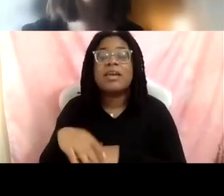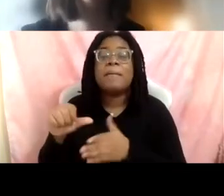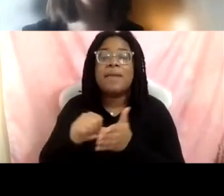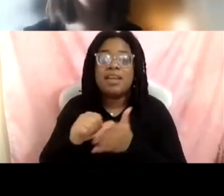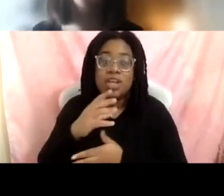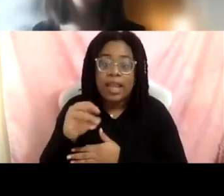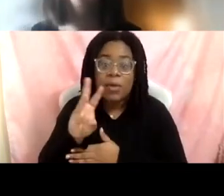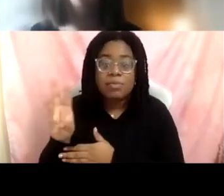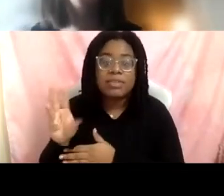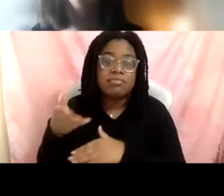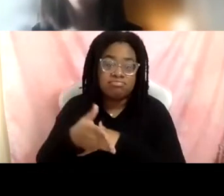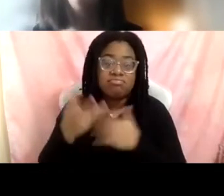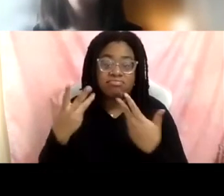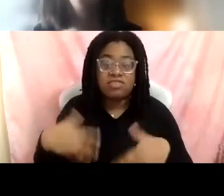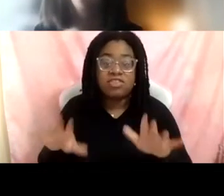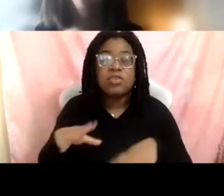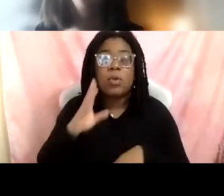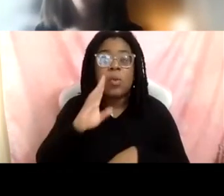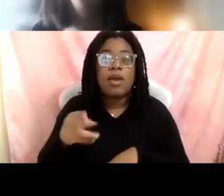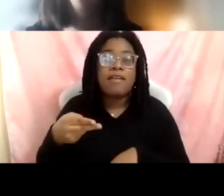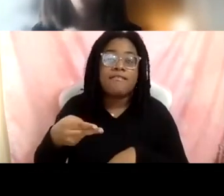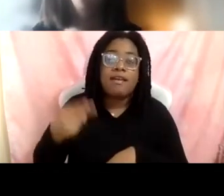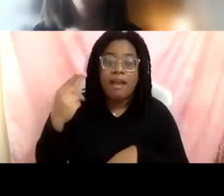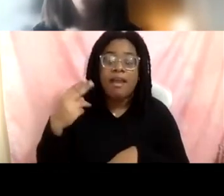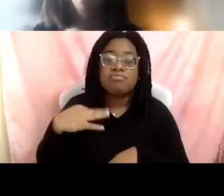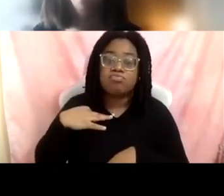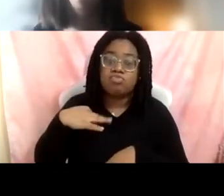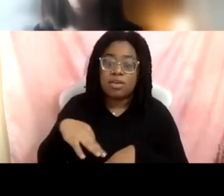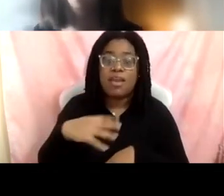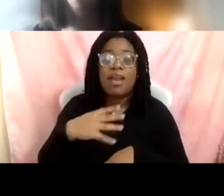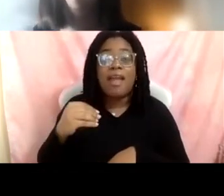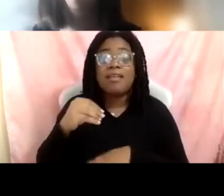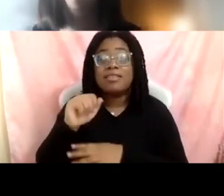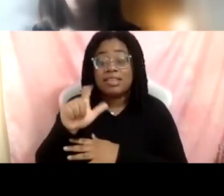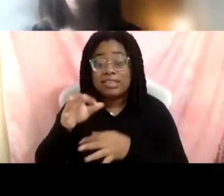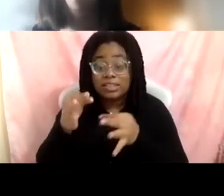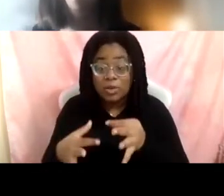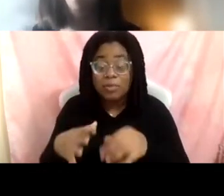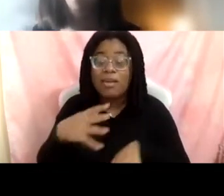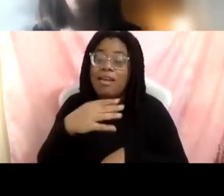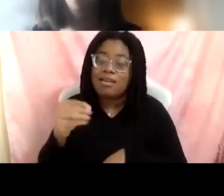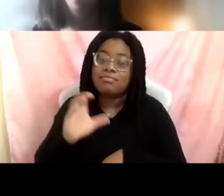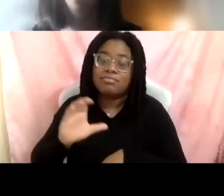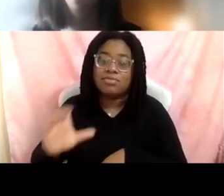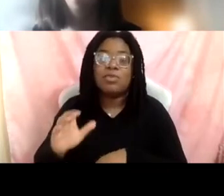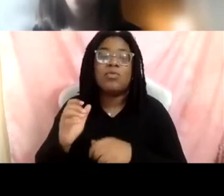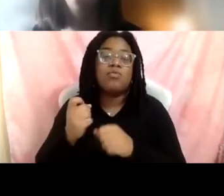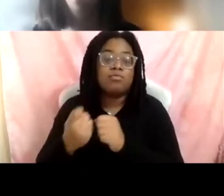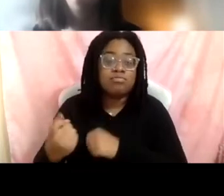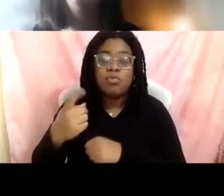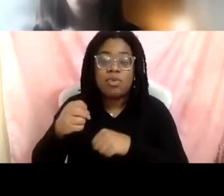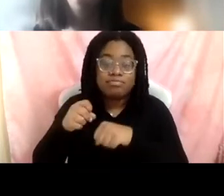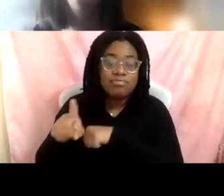concludes. A higher resolution recording with open captions and our ASL interpreters will be posted and sent to everyone who registered next